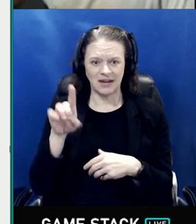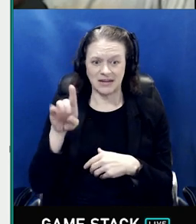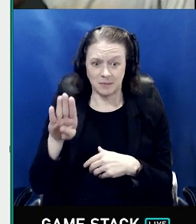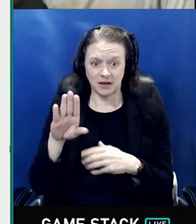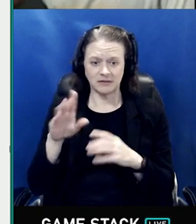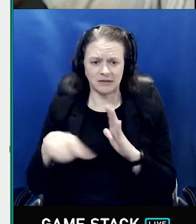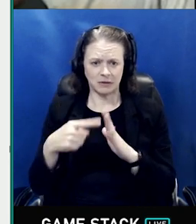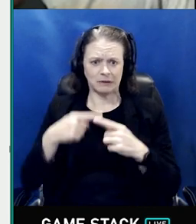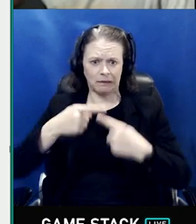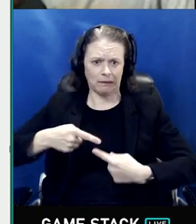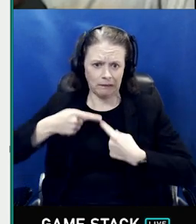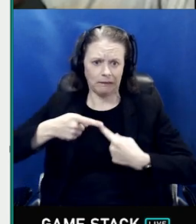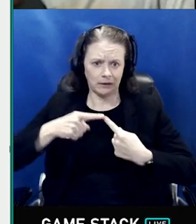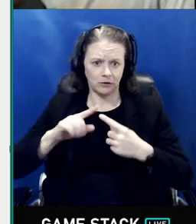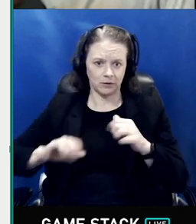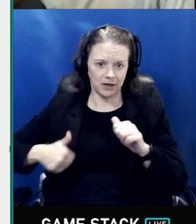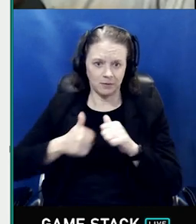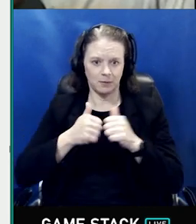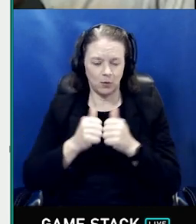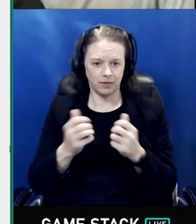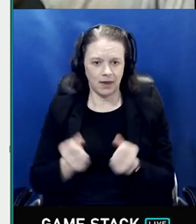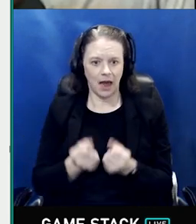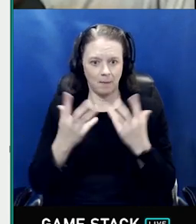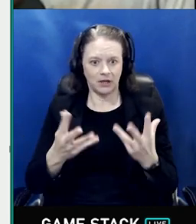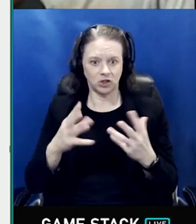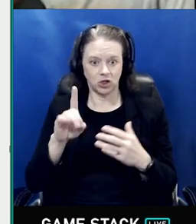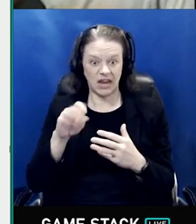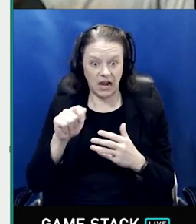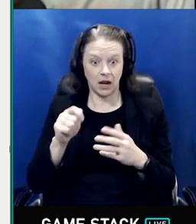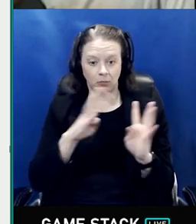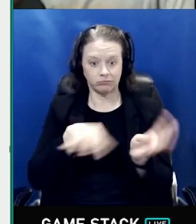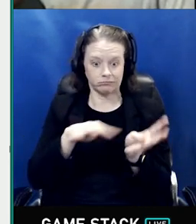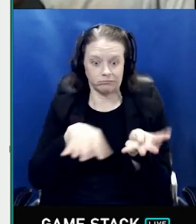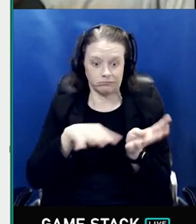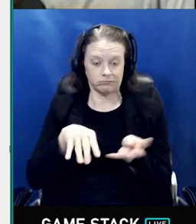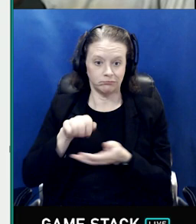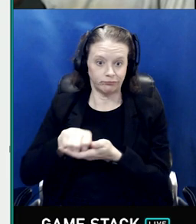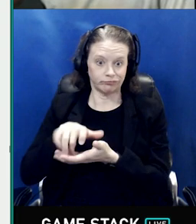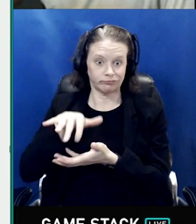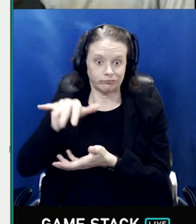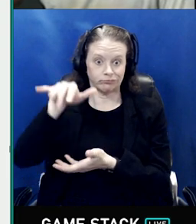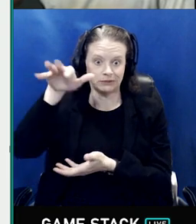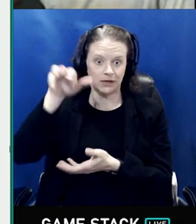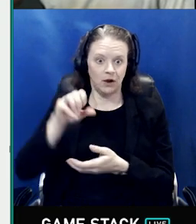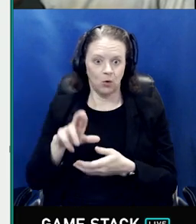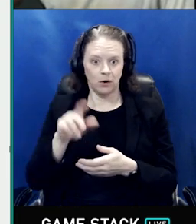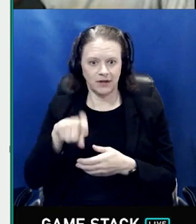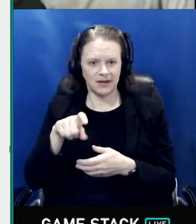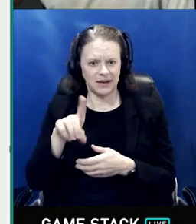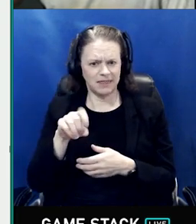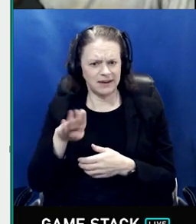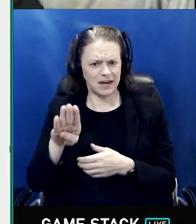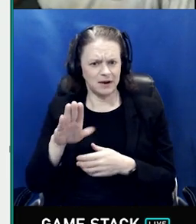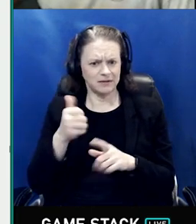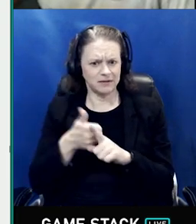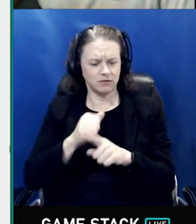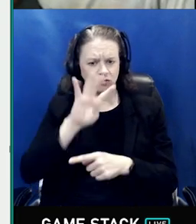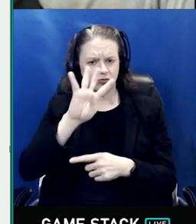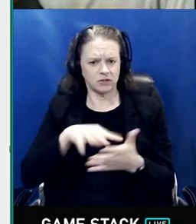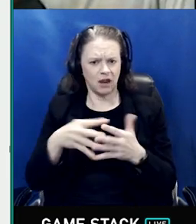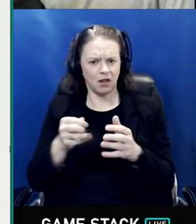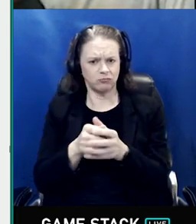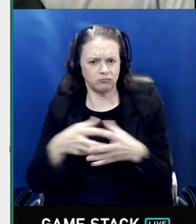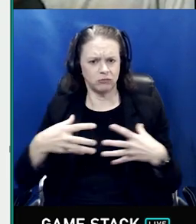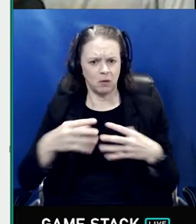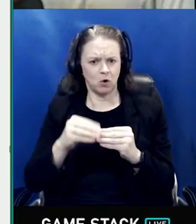keeping up with the amount of data being written, or they need their database to scale more predictably and want the same response